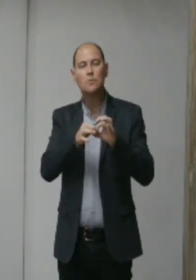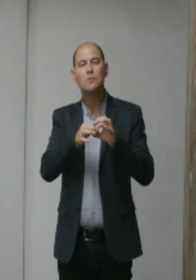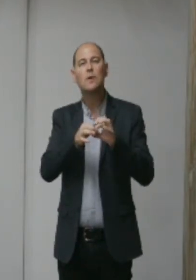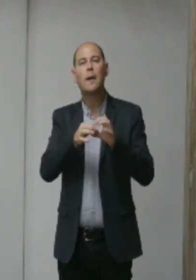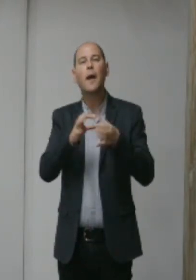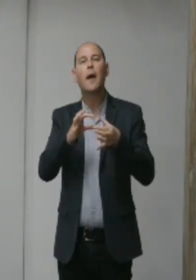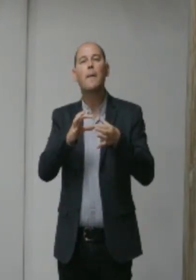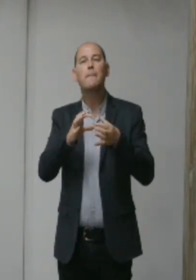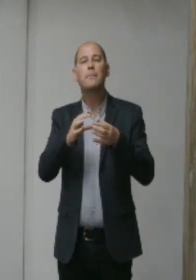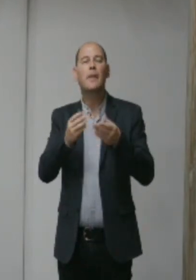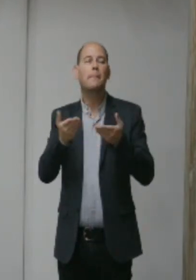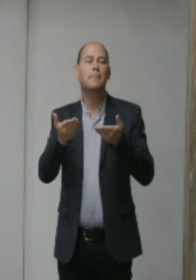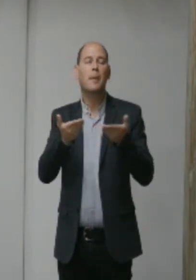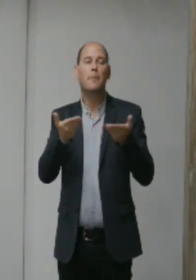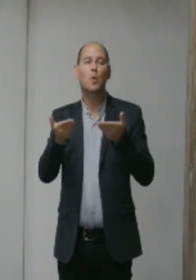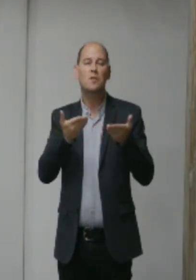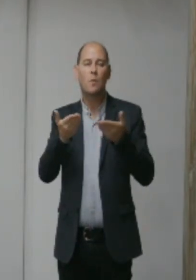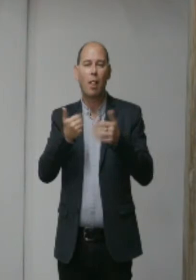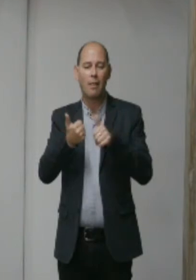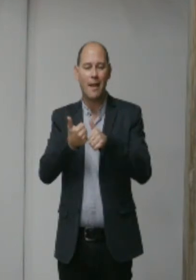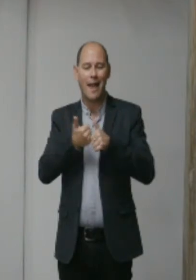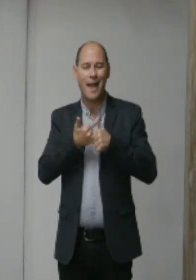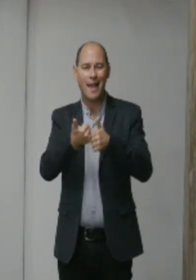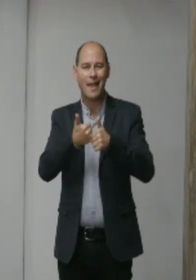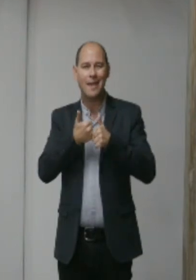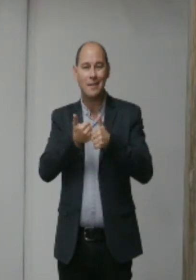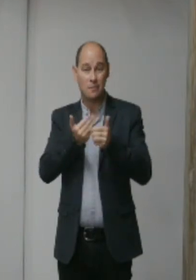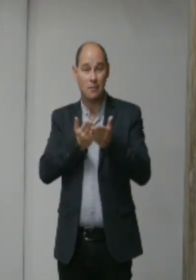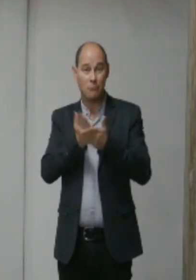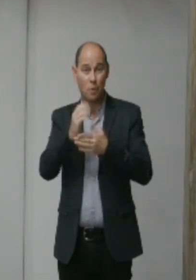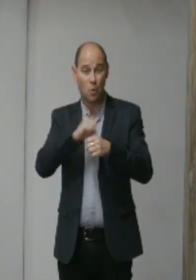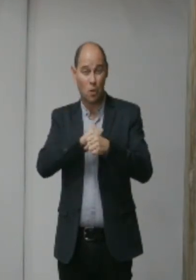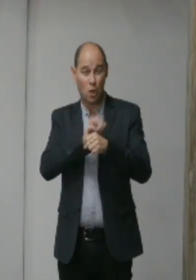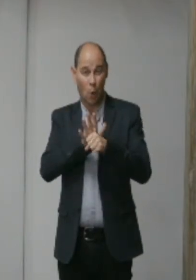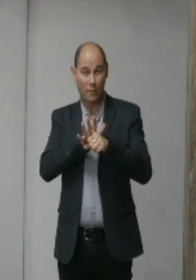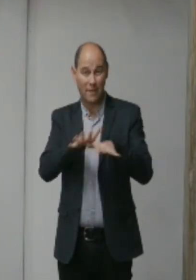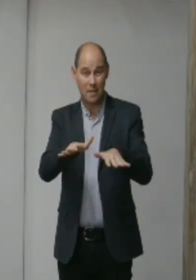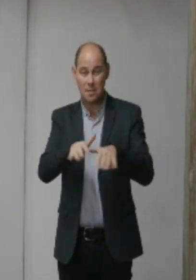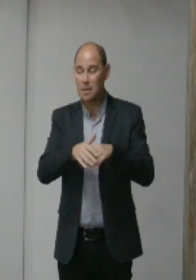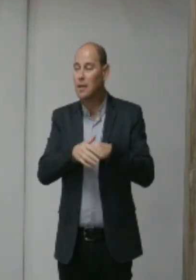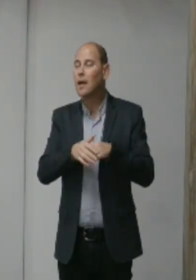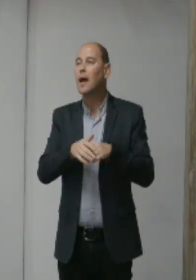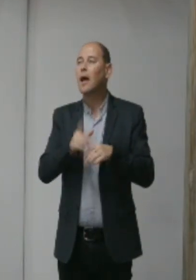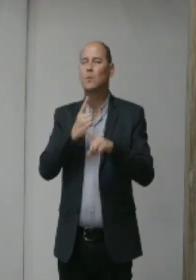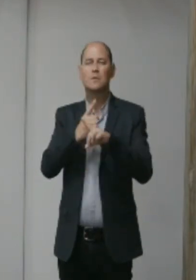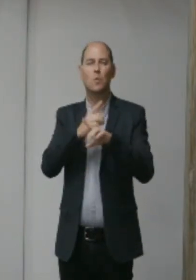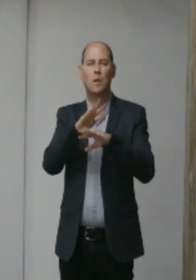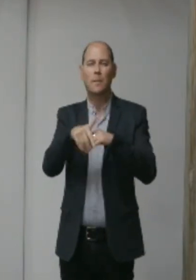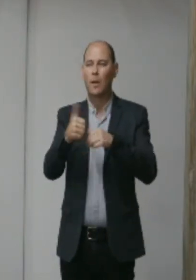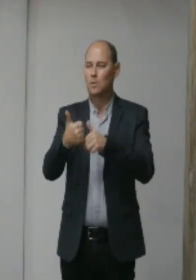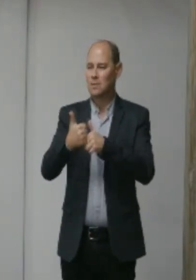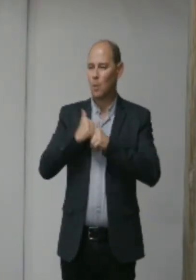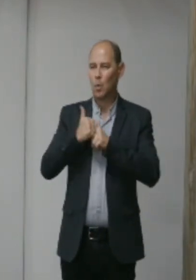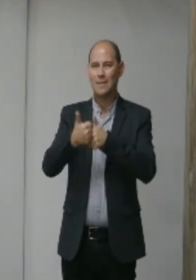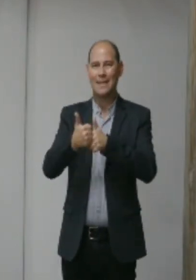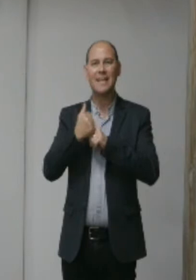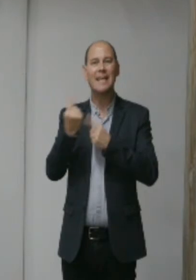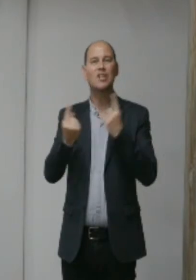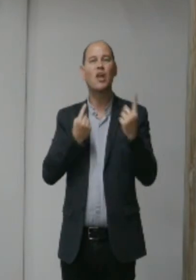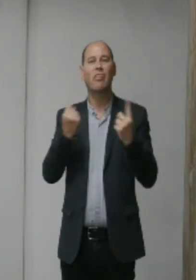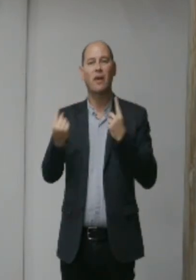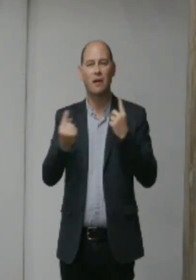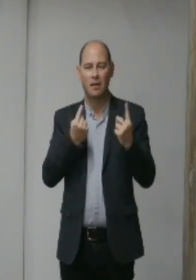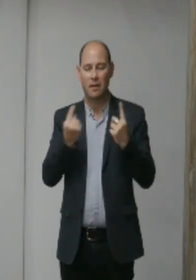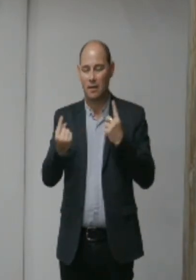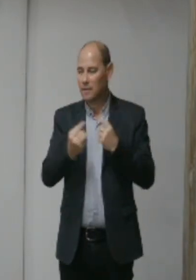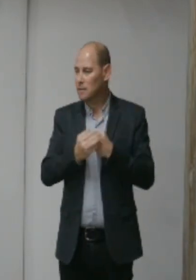I remember, like, lots of, like, talking around, like, supporting each other. And